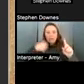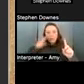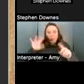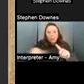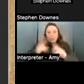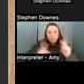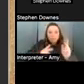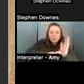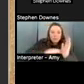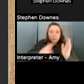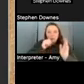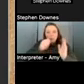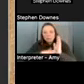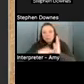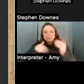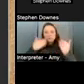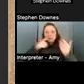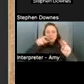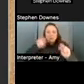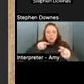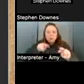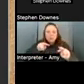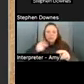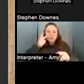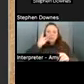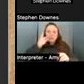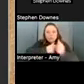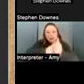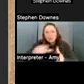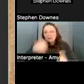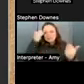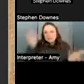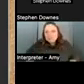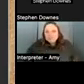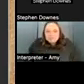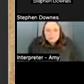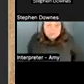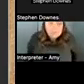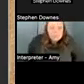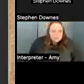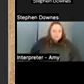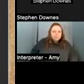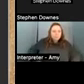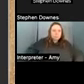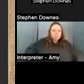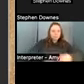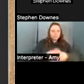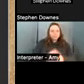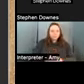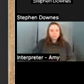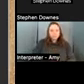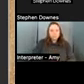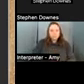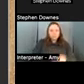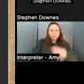sign up i don't keep track of who's following it um yeah i know that's